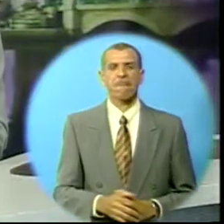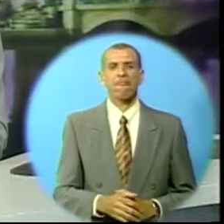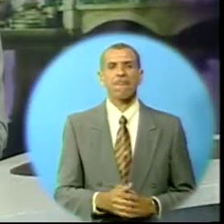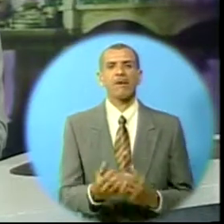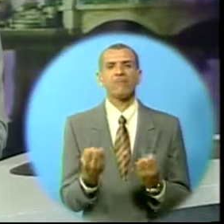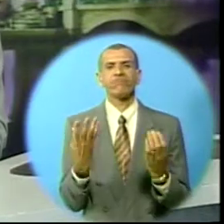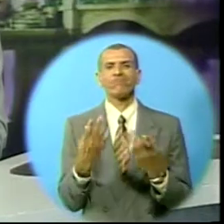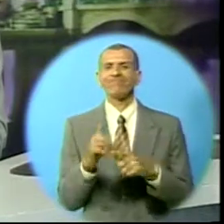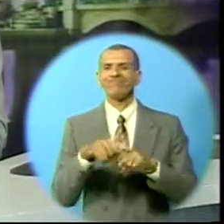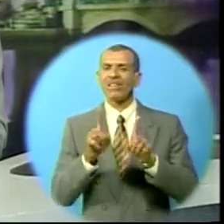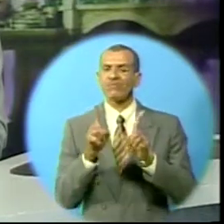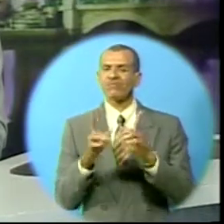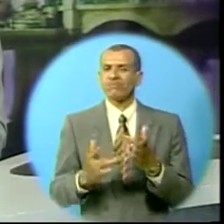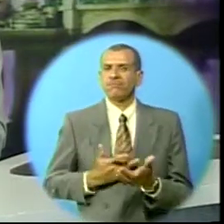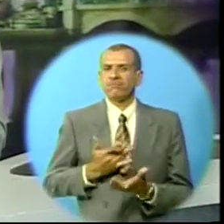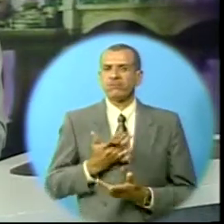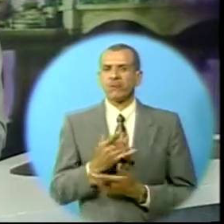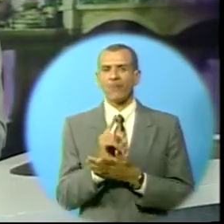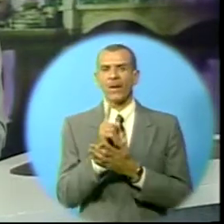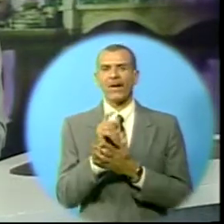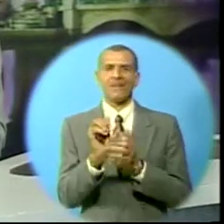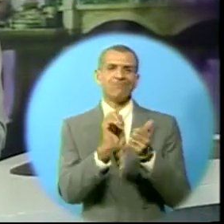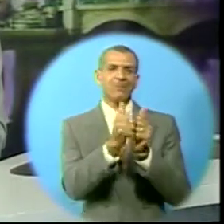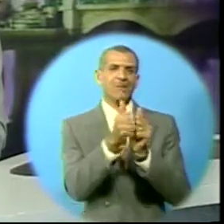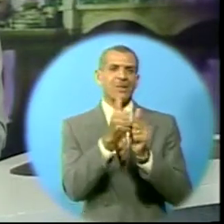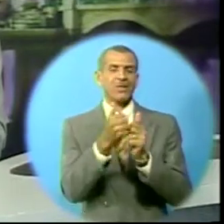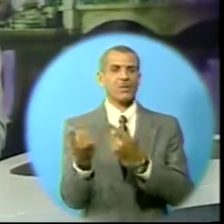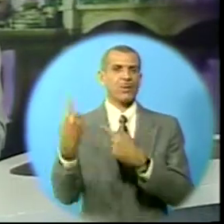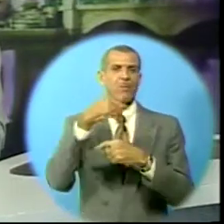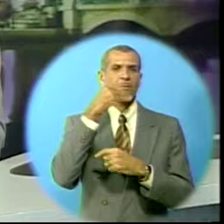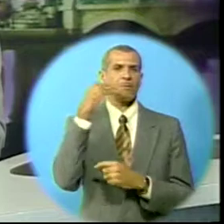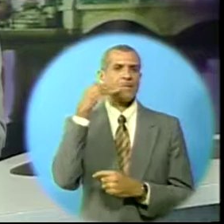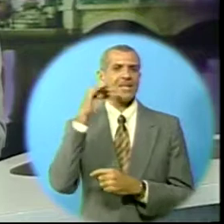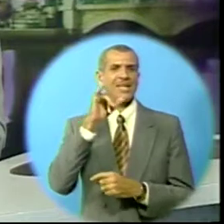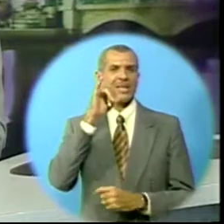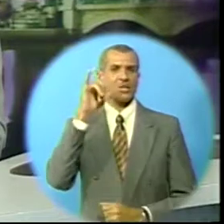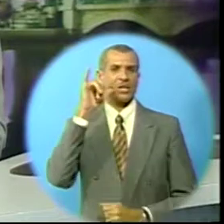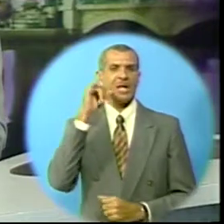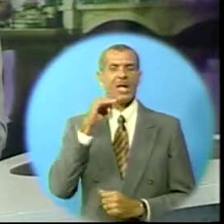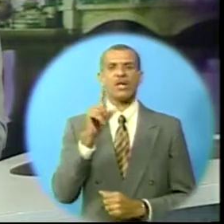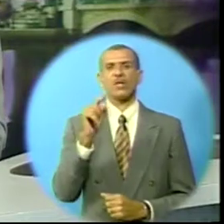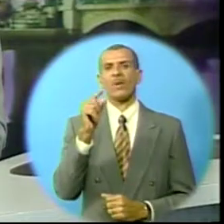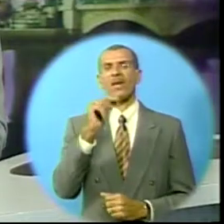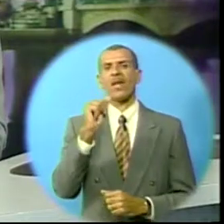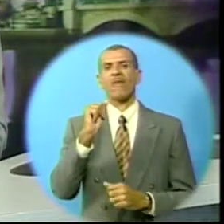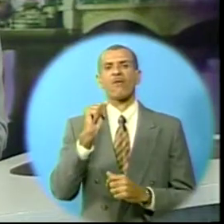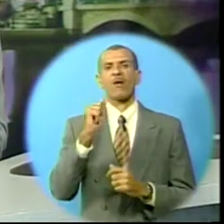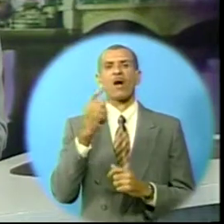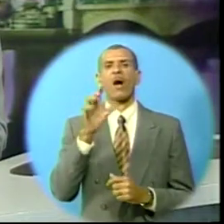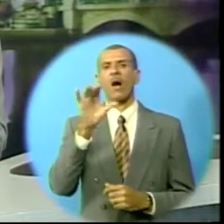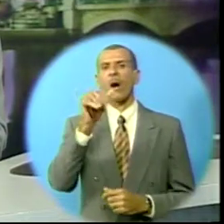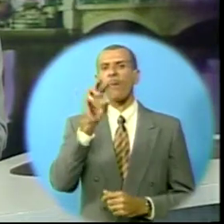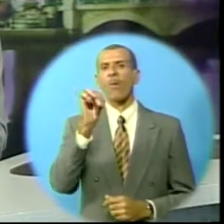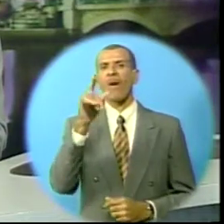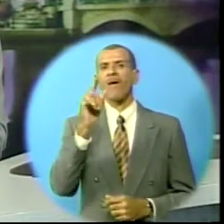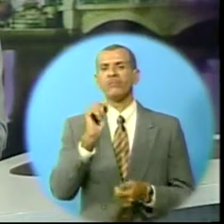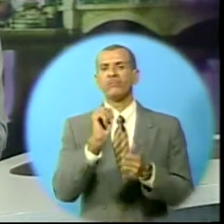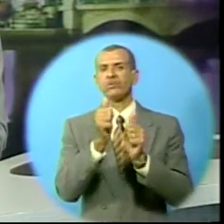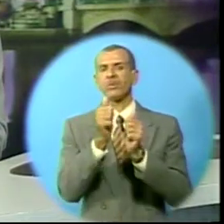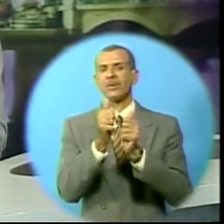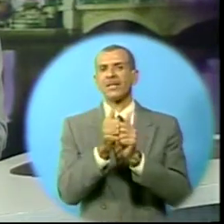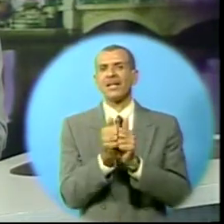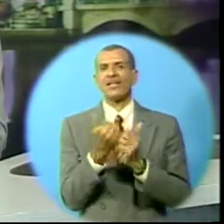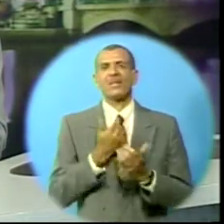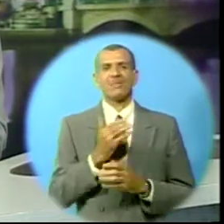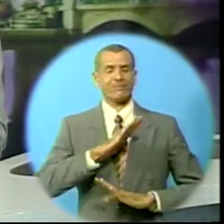There are mixed reviews from the athletes who returned home yesterday from the 20th Commonwealth Games in Scotland. Some were pleased with their